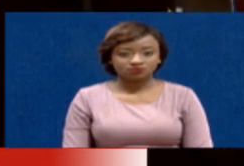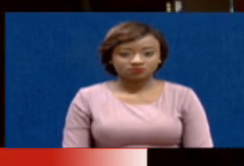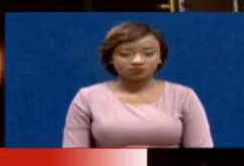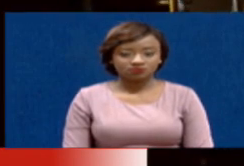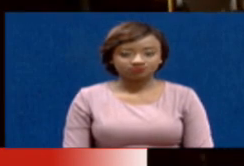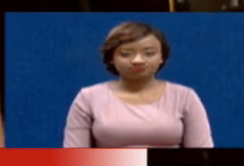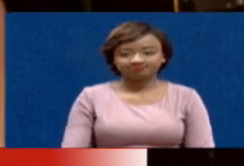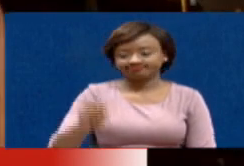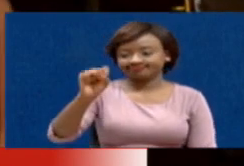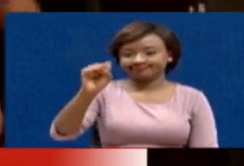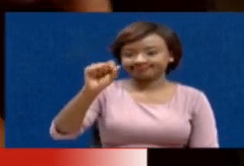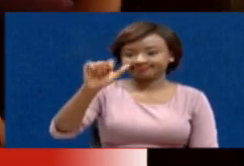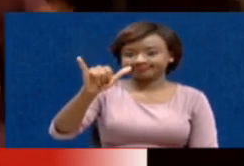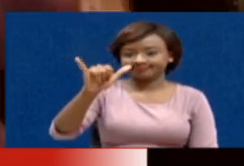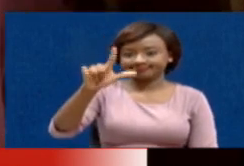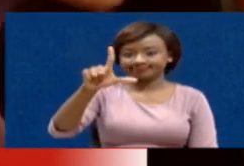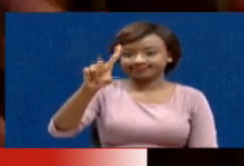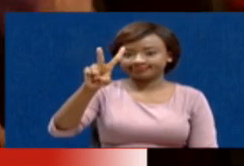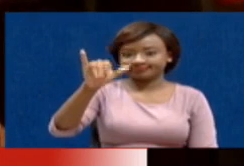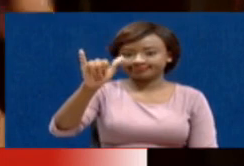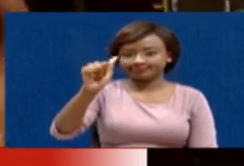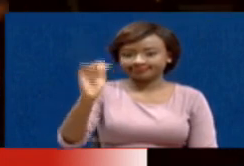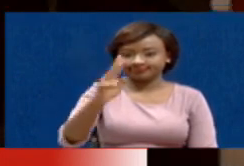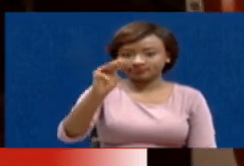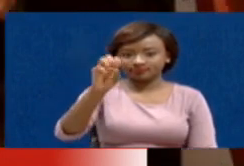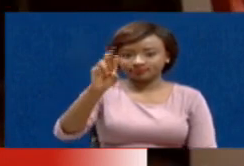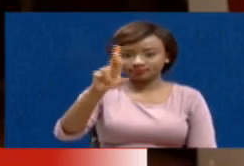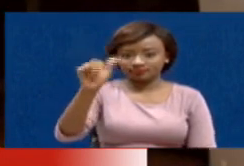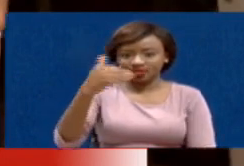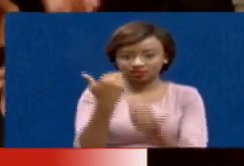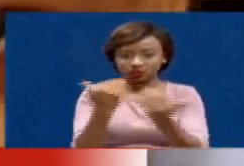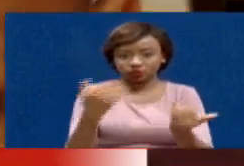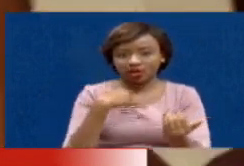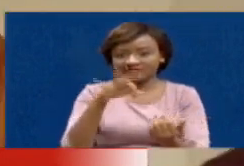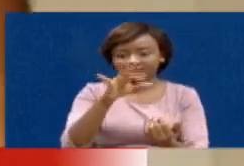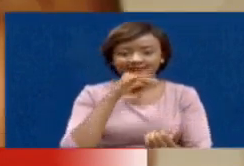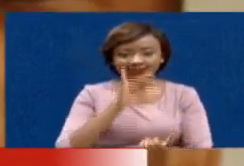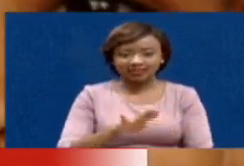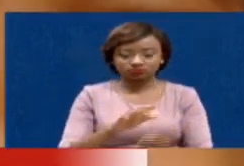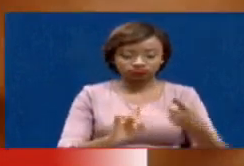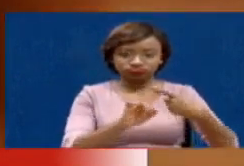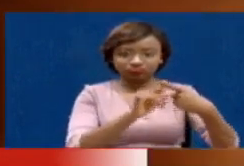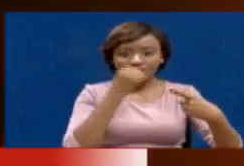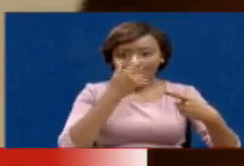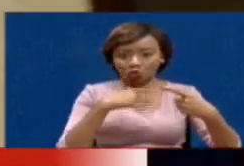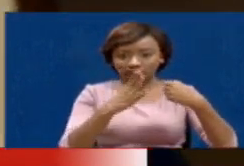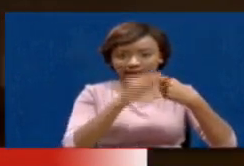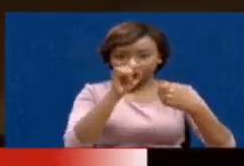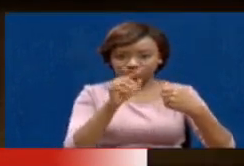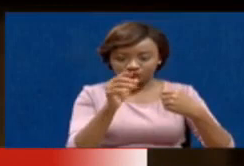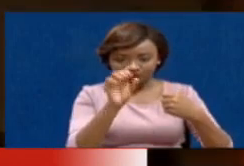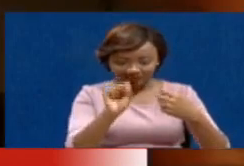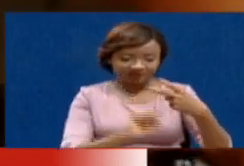Sylvia Moraa, graphic designer and events consultant, is a proud single mother of three sons. Andrew, aged 9 and a half, and Bradley,